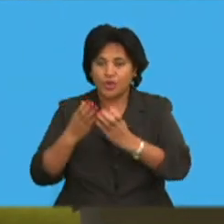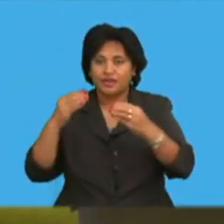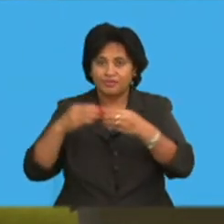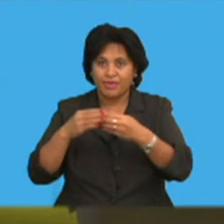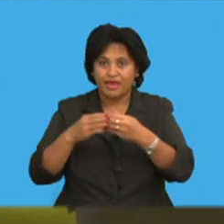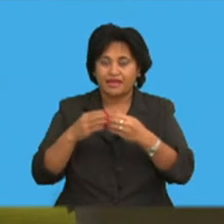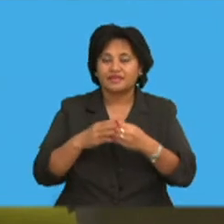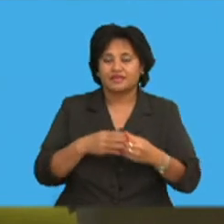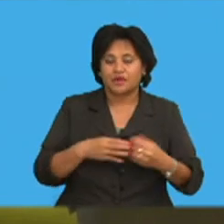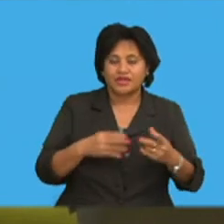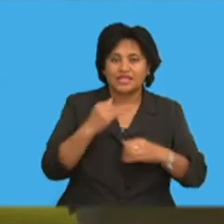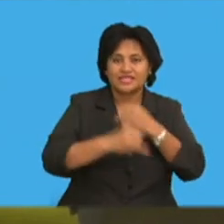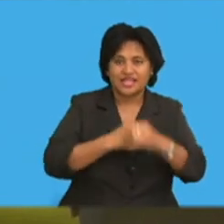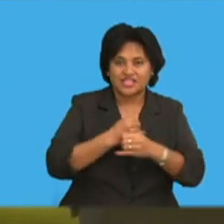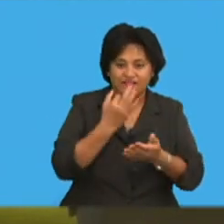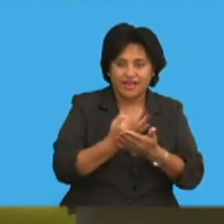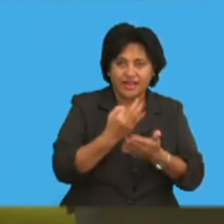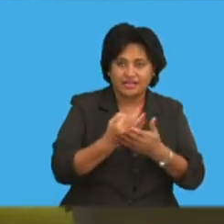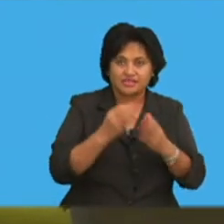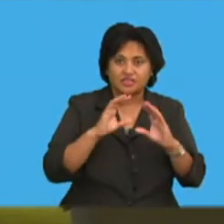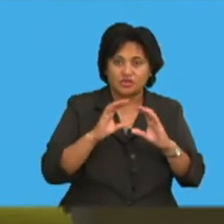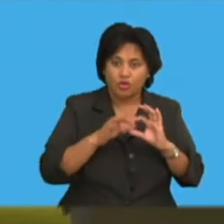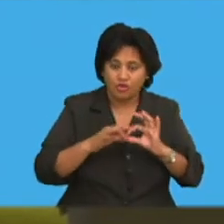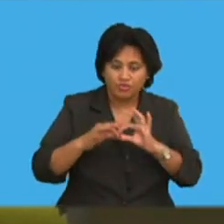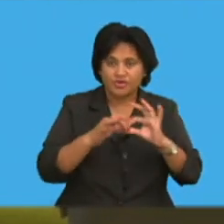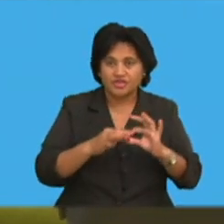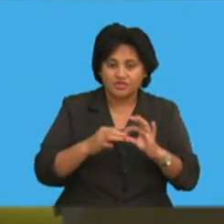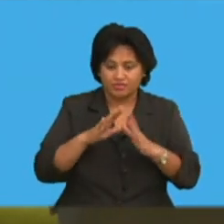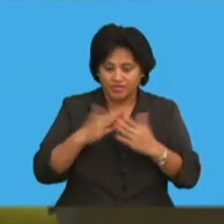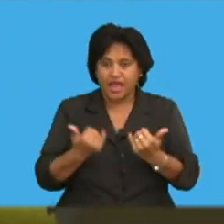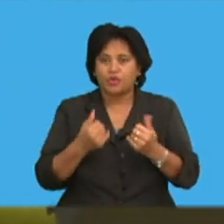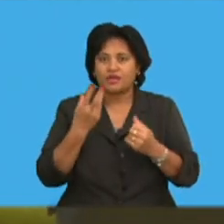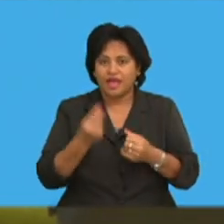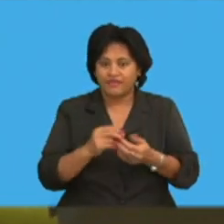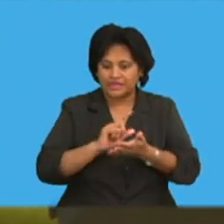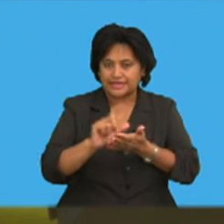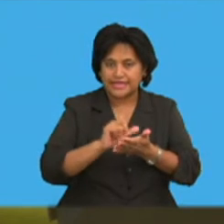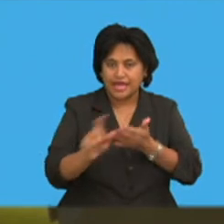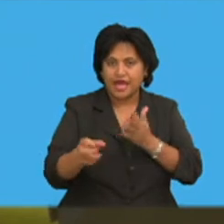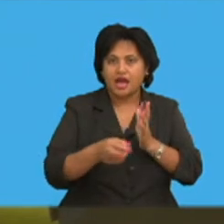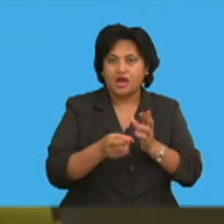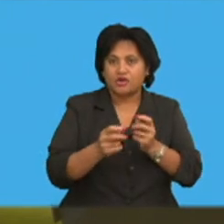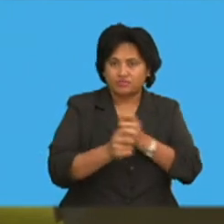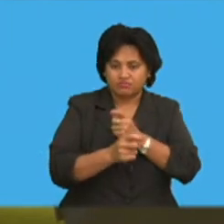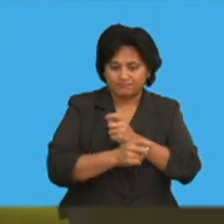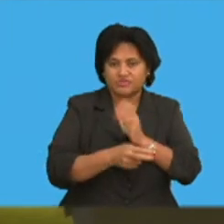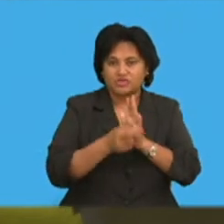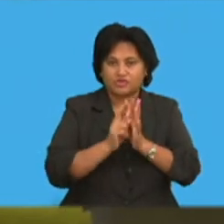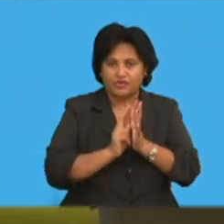working on will clearly outline a reform action plan. Hence, the process is commenced with an